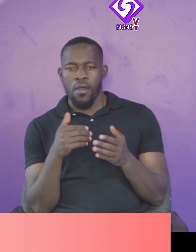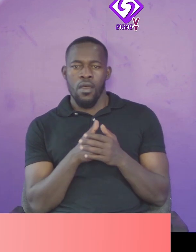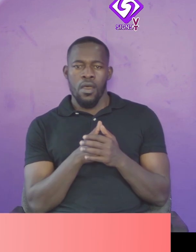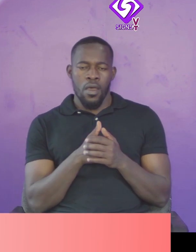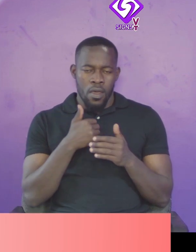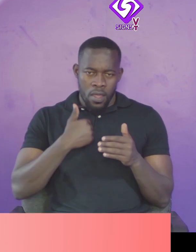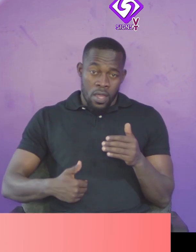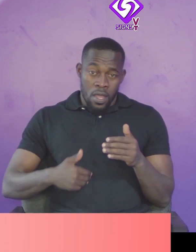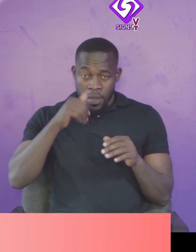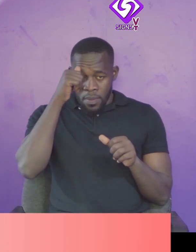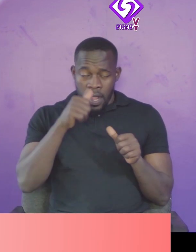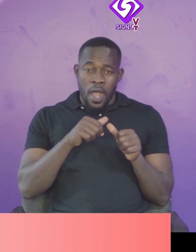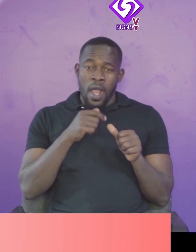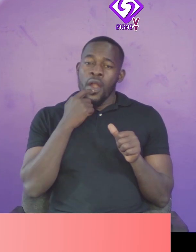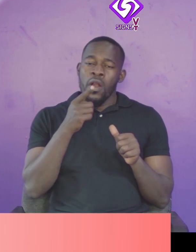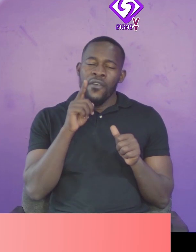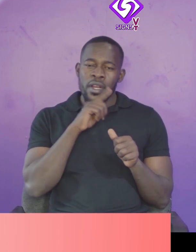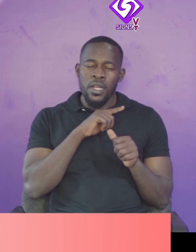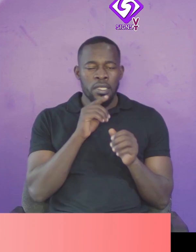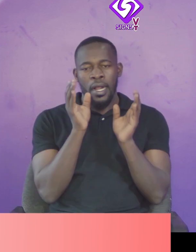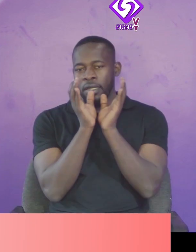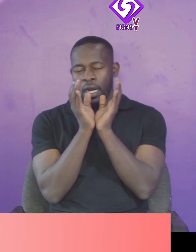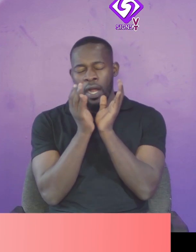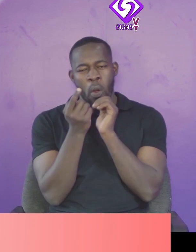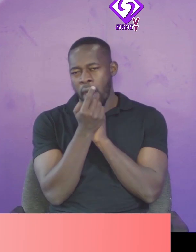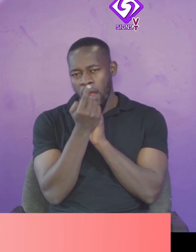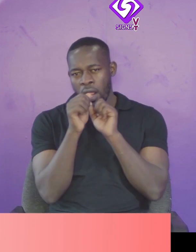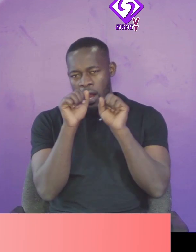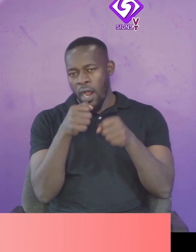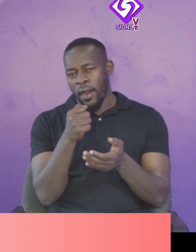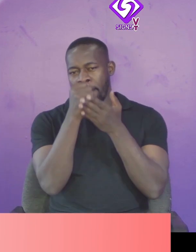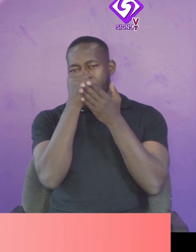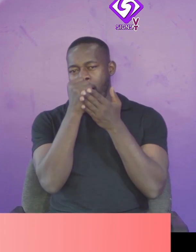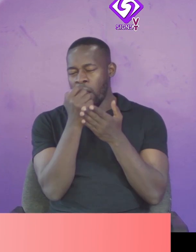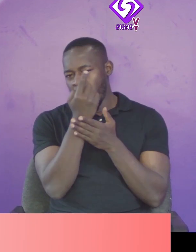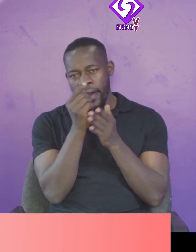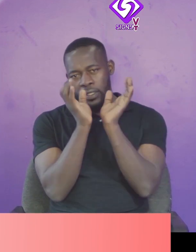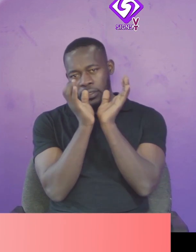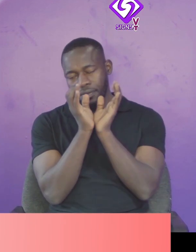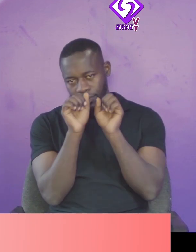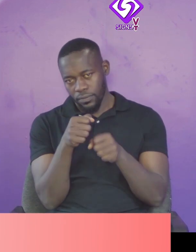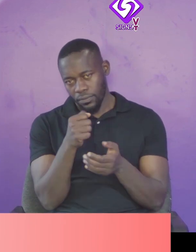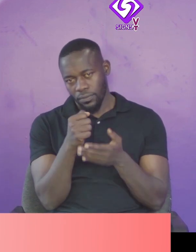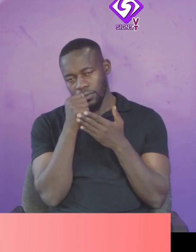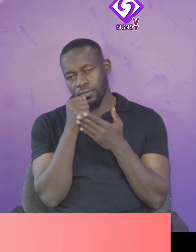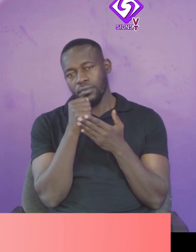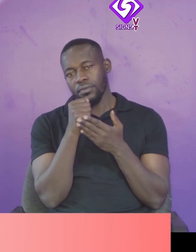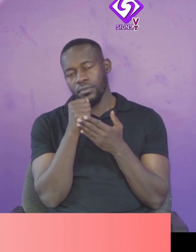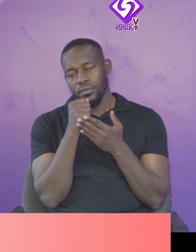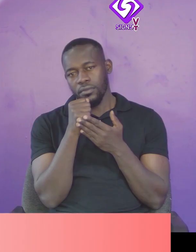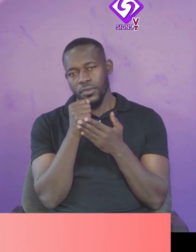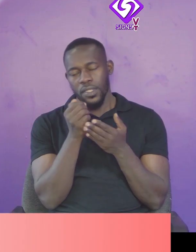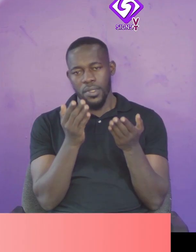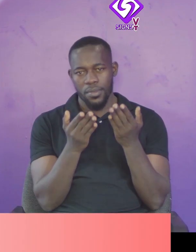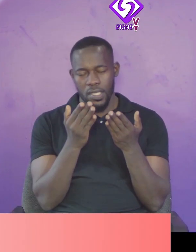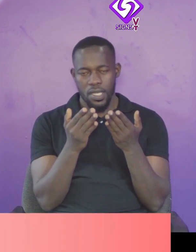remember I told you it's only Kasarani for now. Yeah, for only now it is Kasarani. And maybe